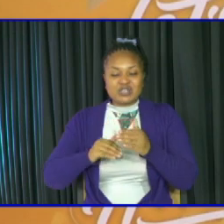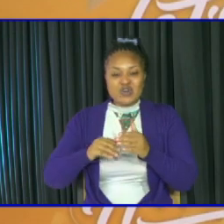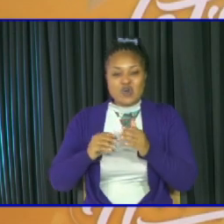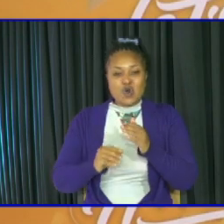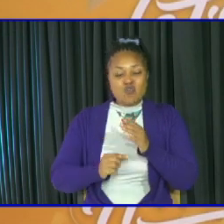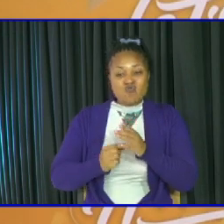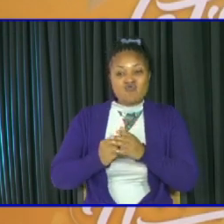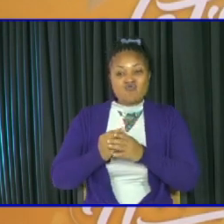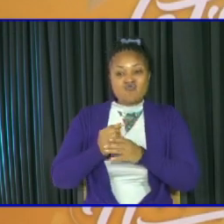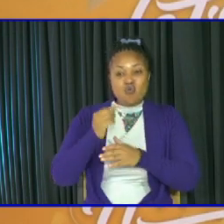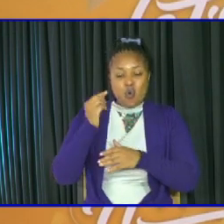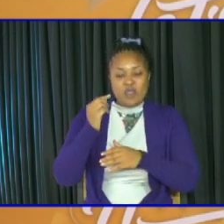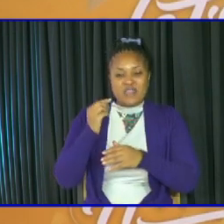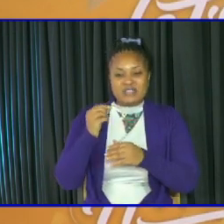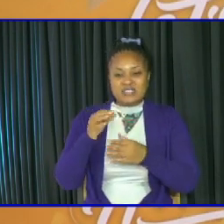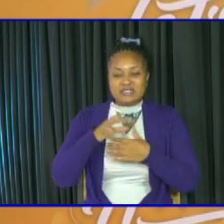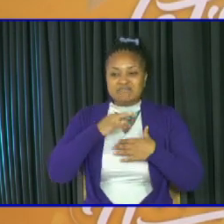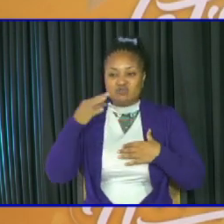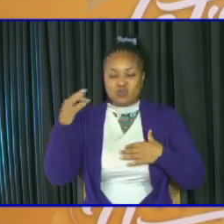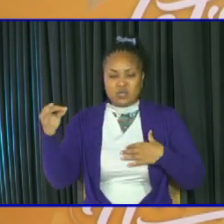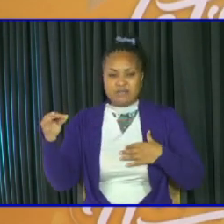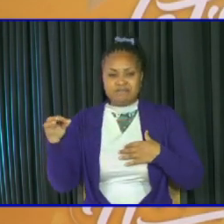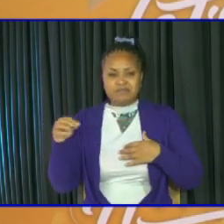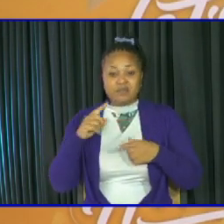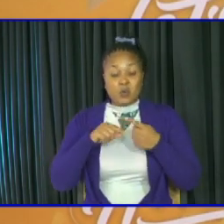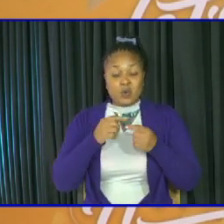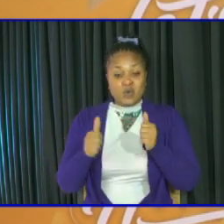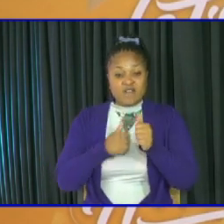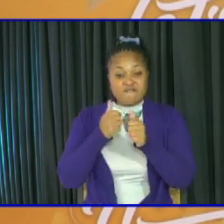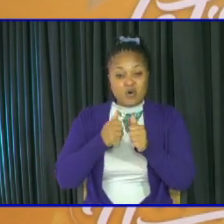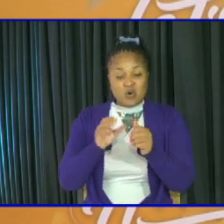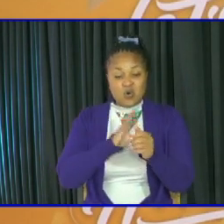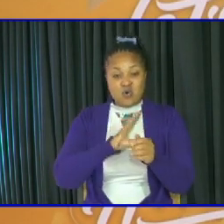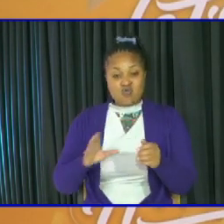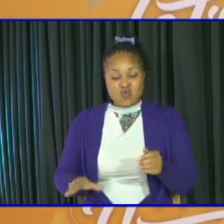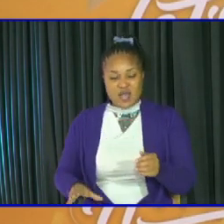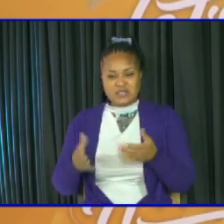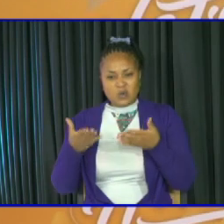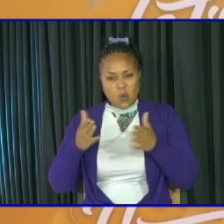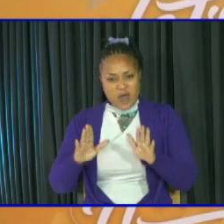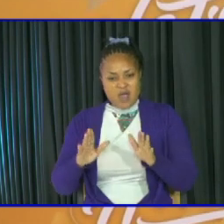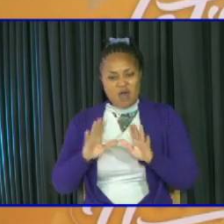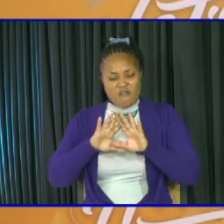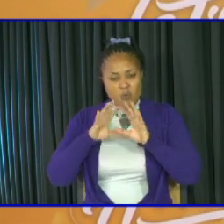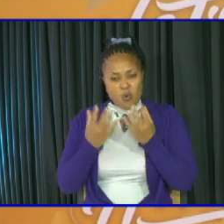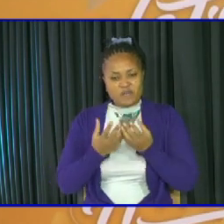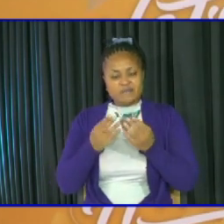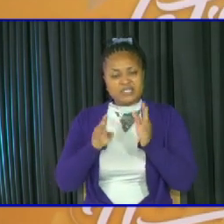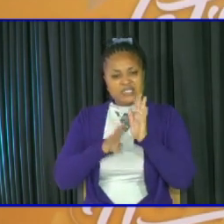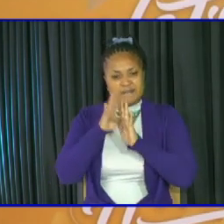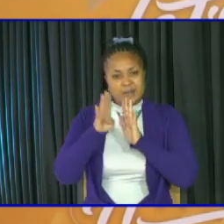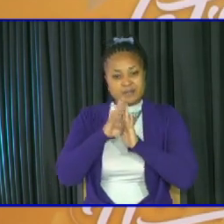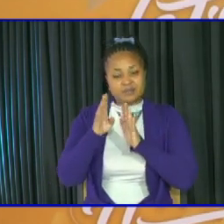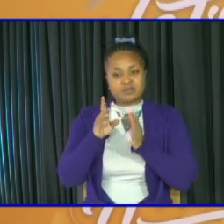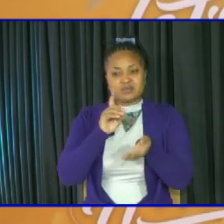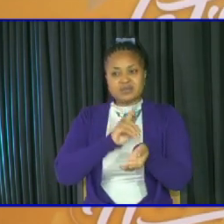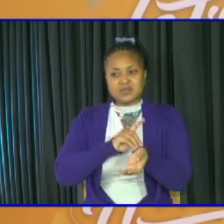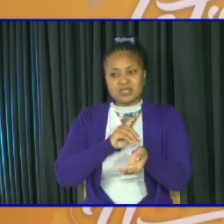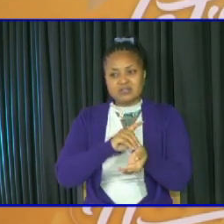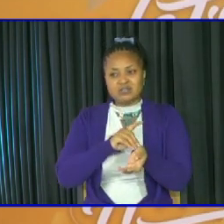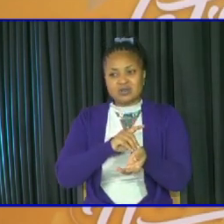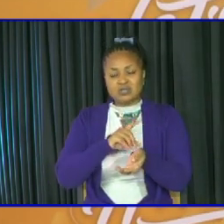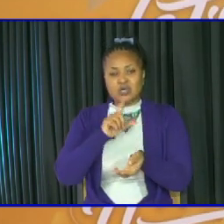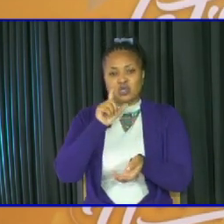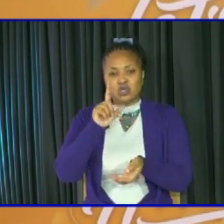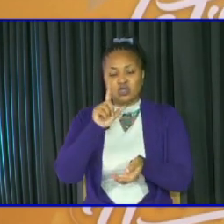We follow Christ's pattern of holistic development. Dr. Julian Melgoso, in the